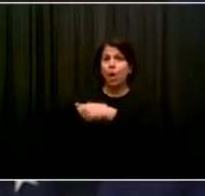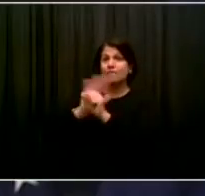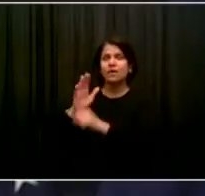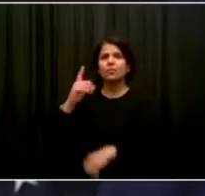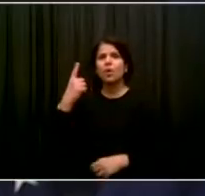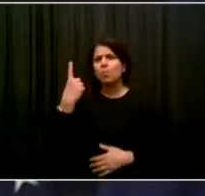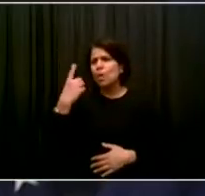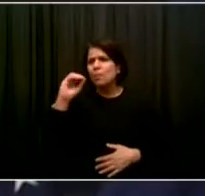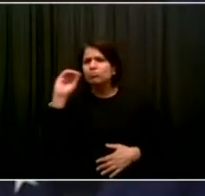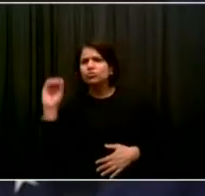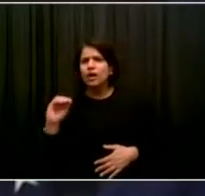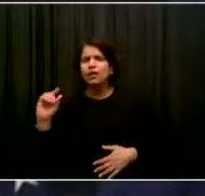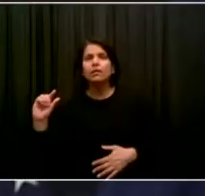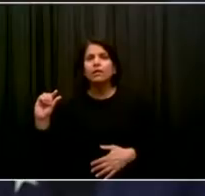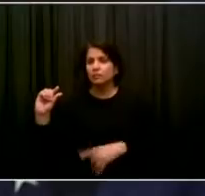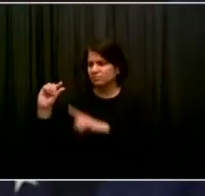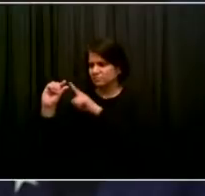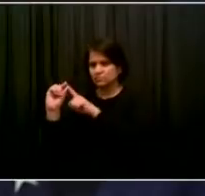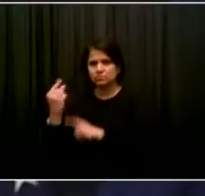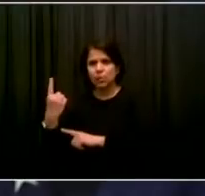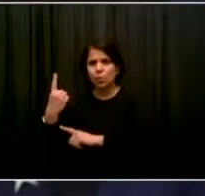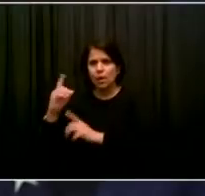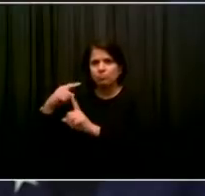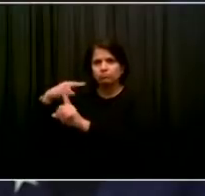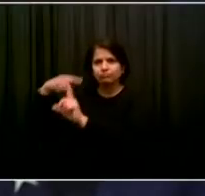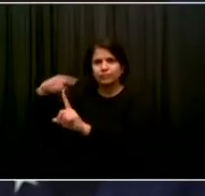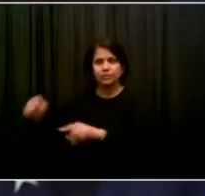are positive cases. Those are incredible